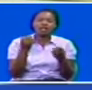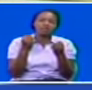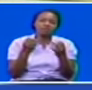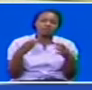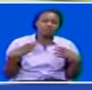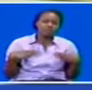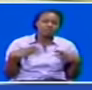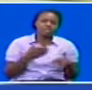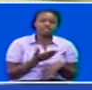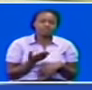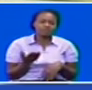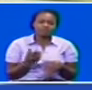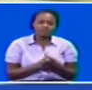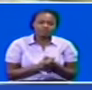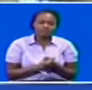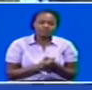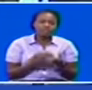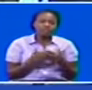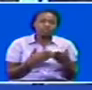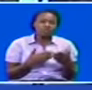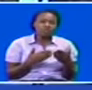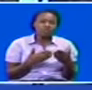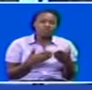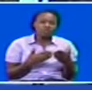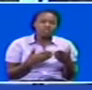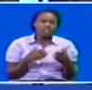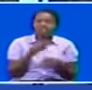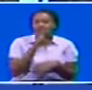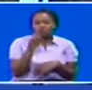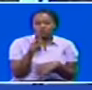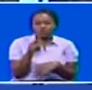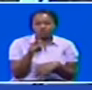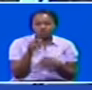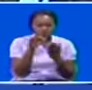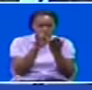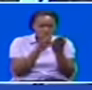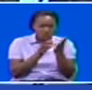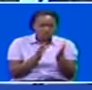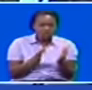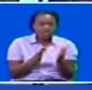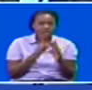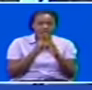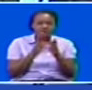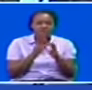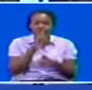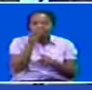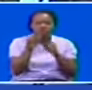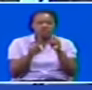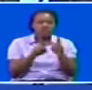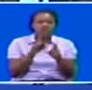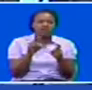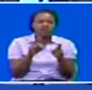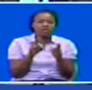Sophia. Right. And Murimi, before I let you go, of course, the question of the Auditor General report and the queries that have been raised as far